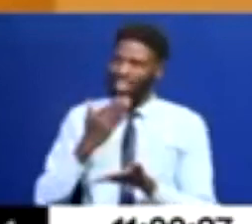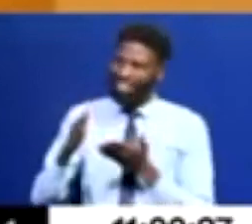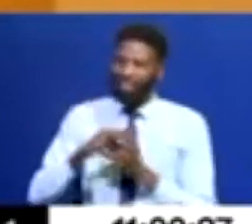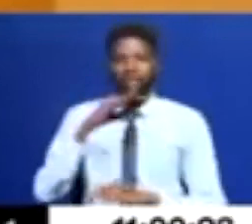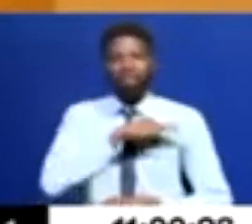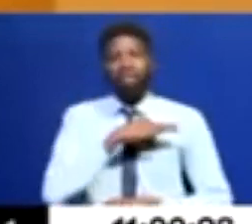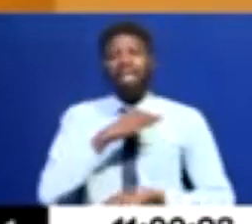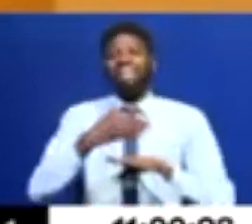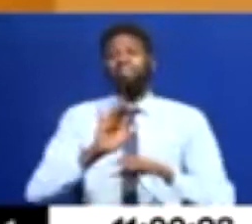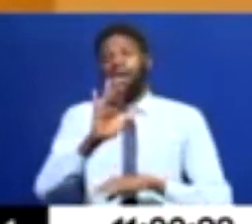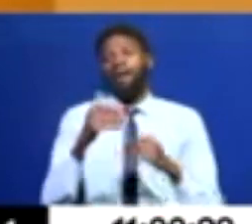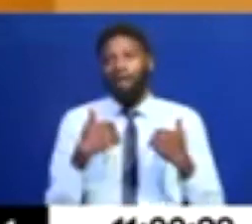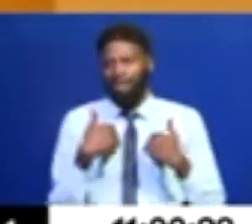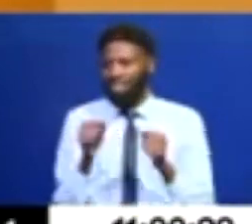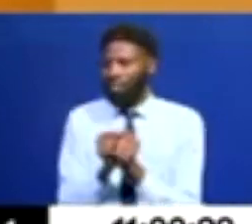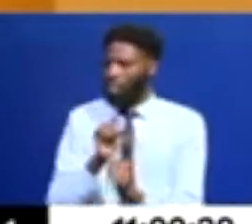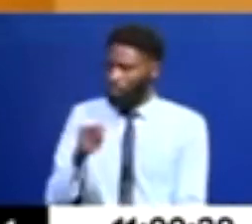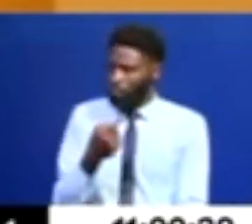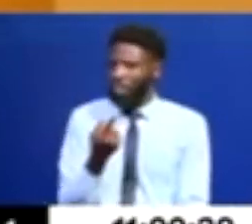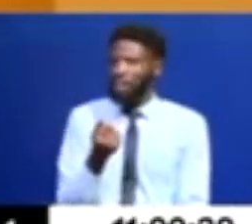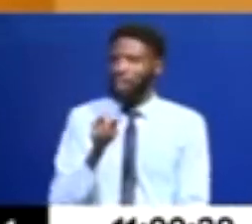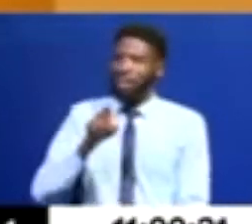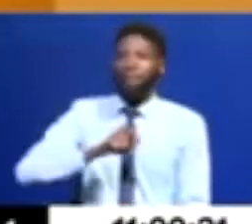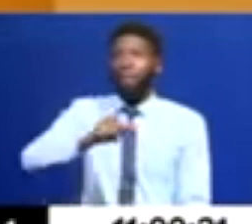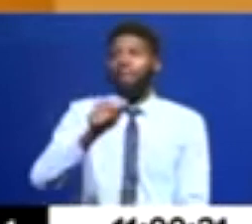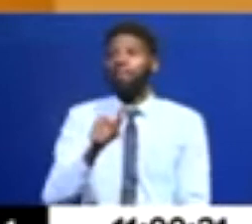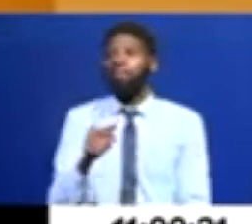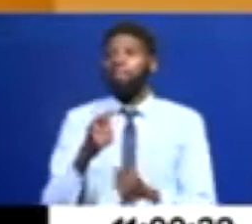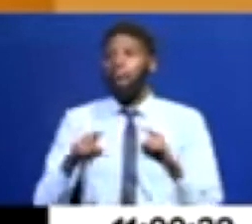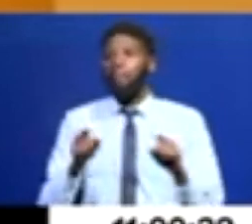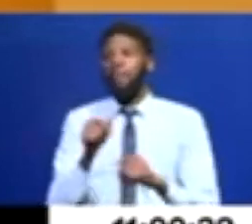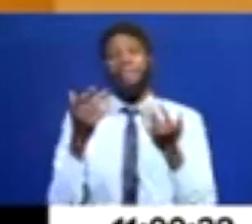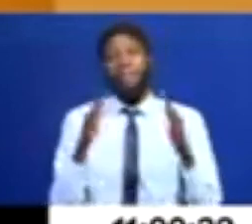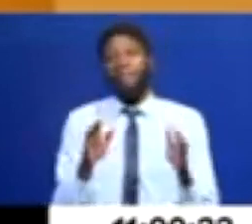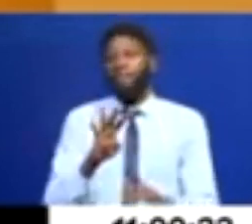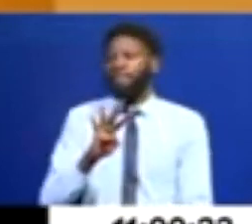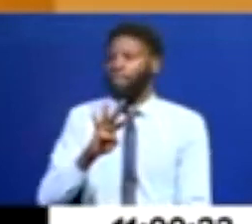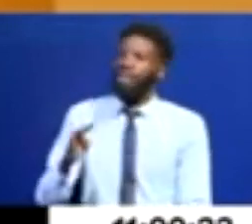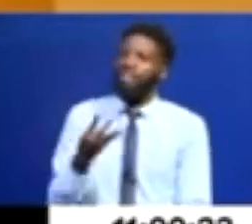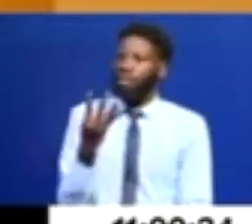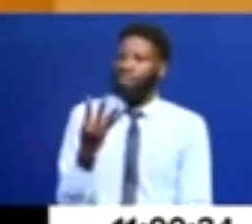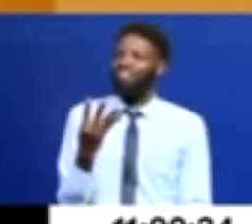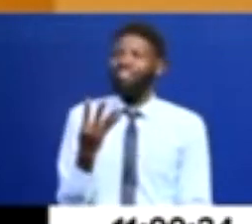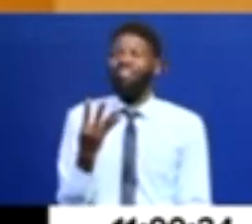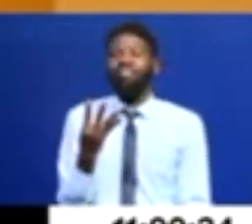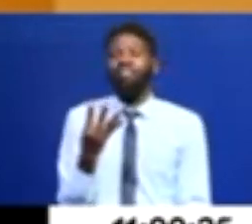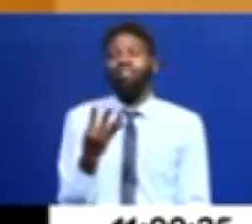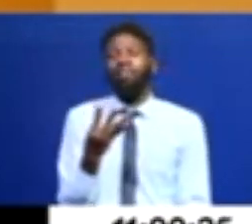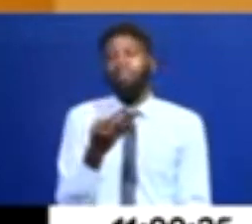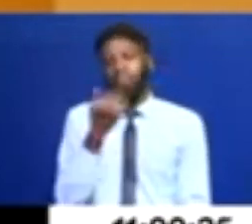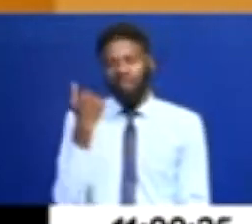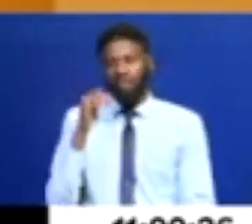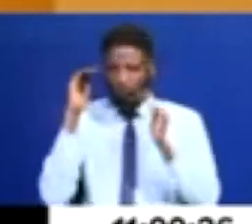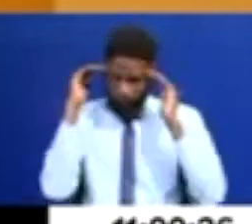rental expense, supposed to pay rent of 10,000 shillings, and has paid an installment, only managed to pay 4,000 shillings, let it be on the installment of the